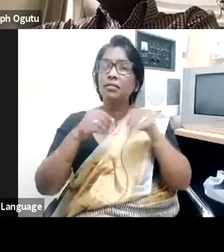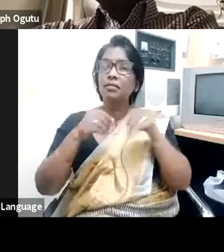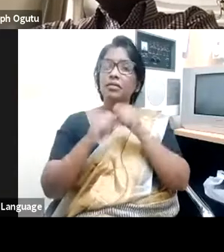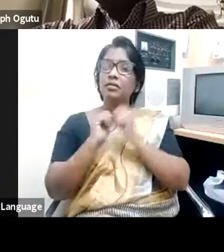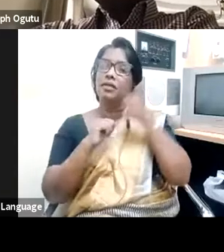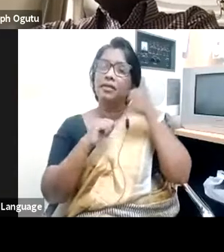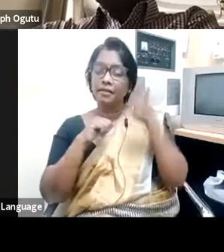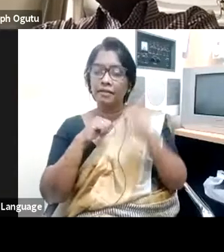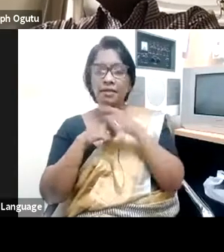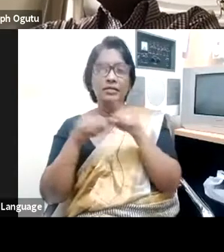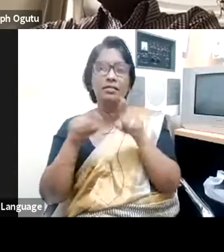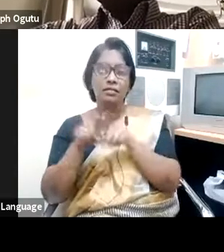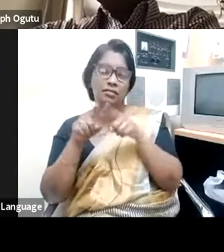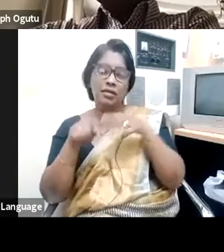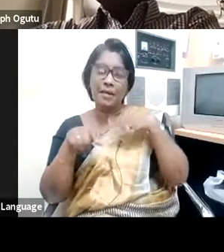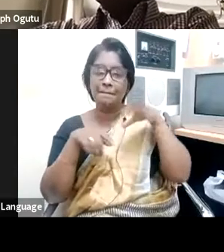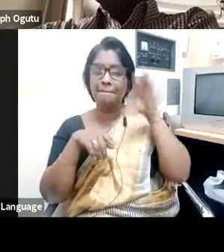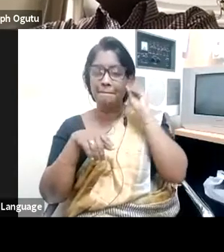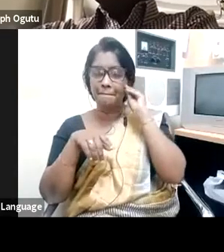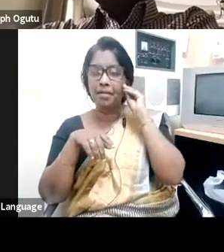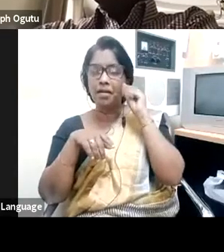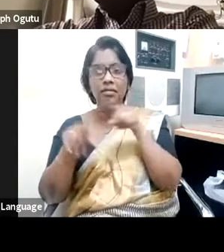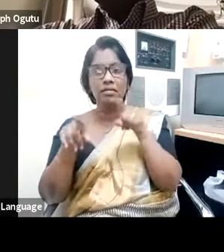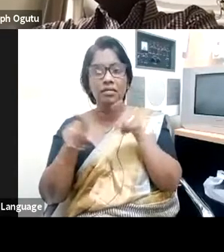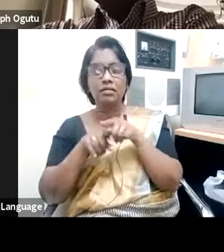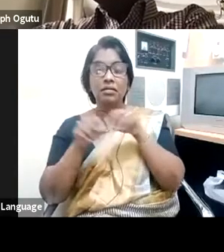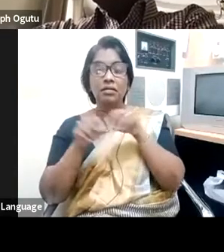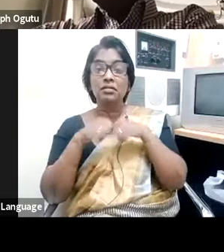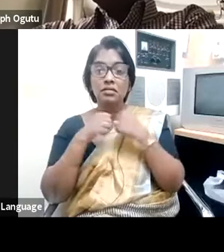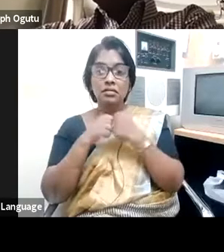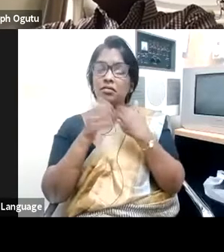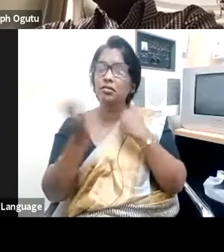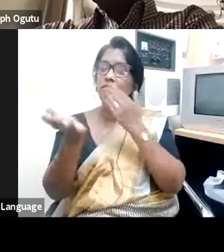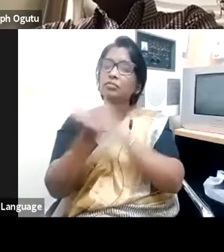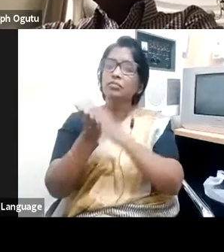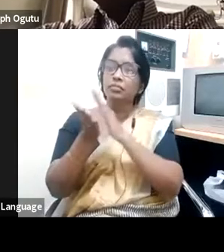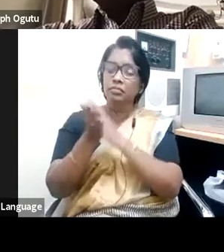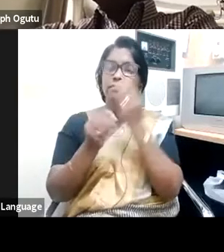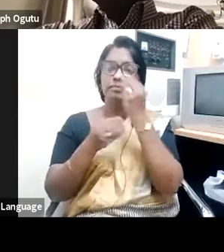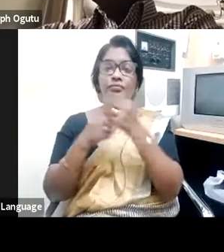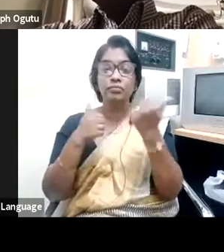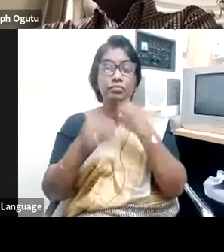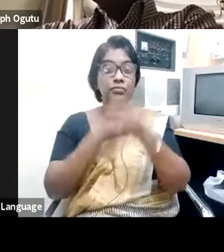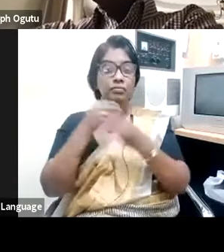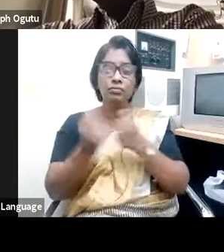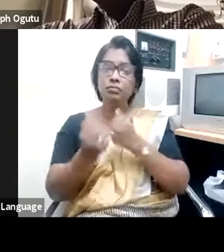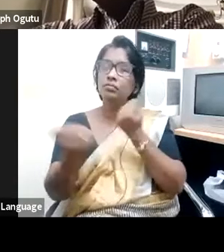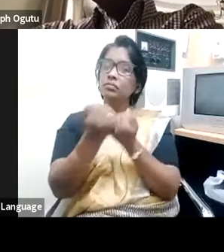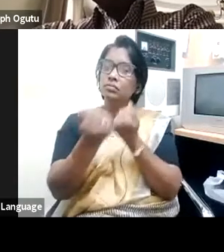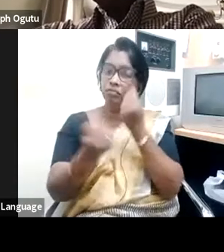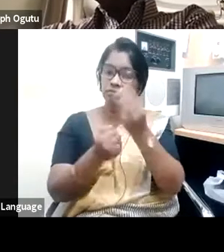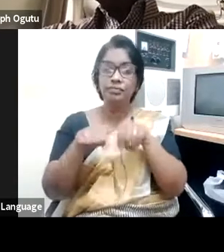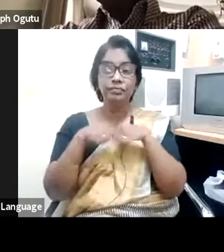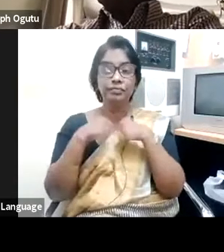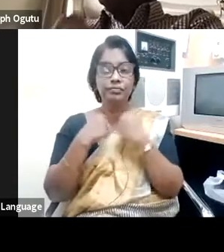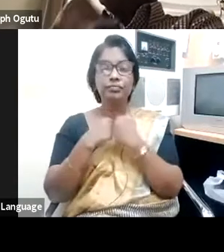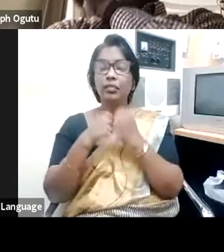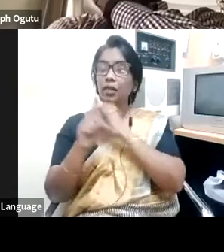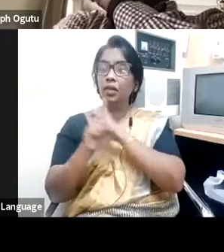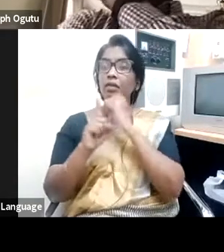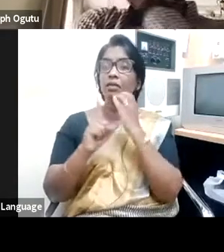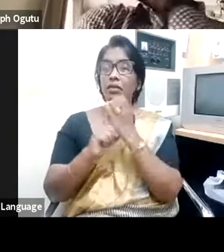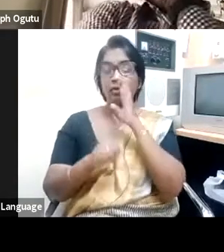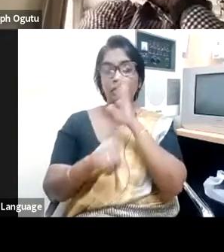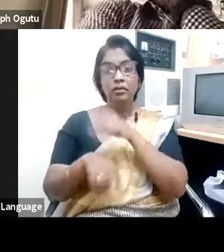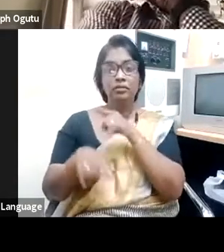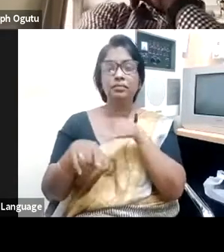to really support that type of innovation culture within the company. What I would like to remind ourselves is that,